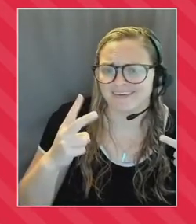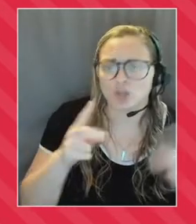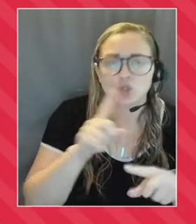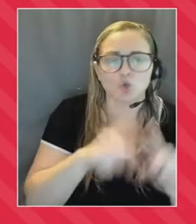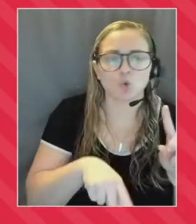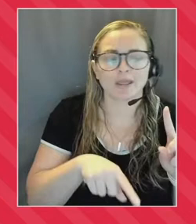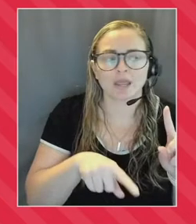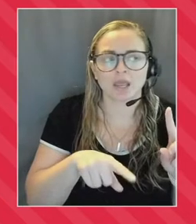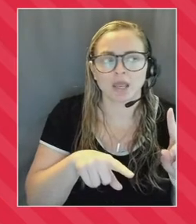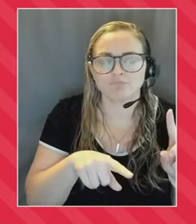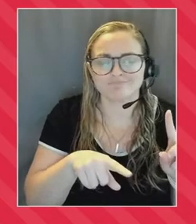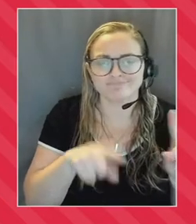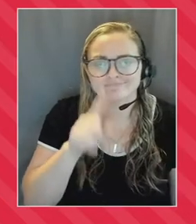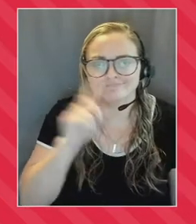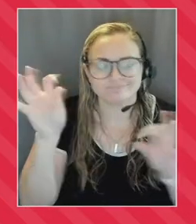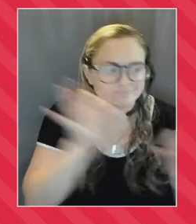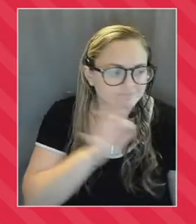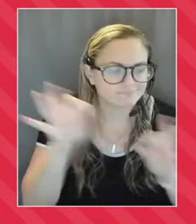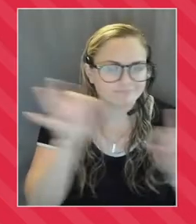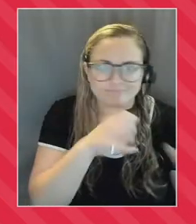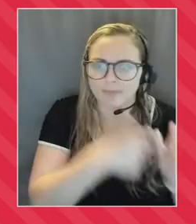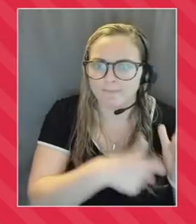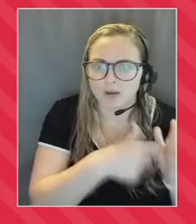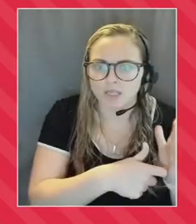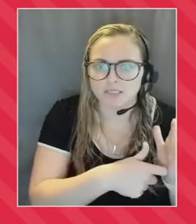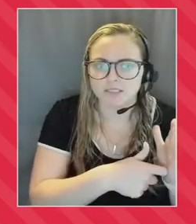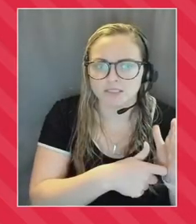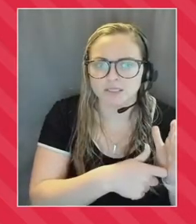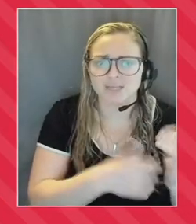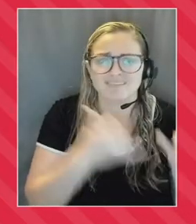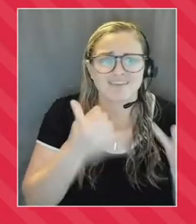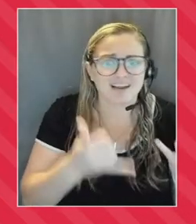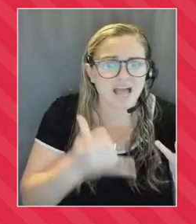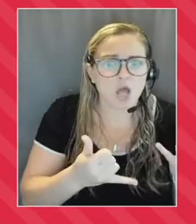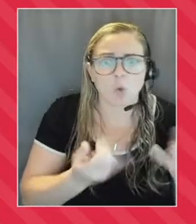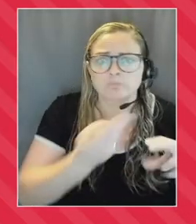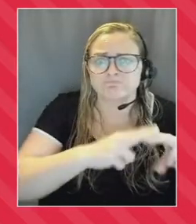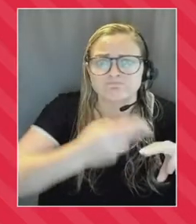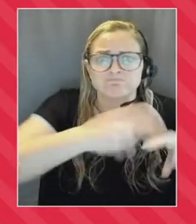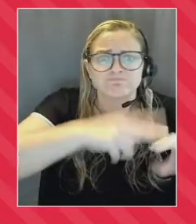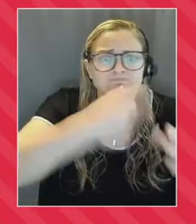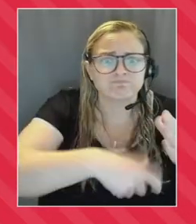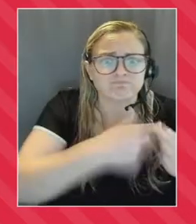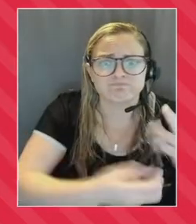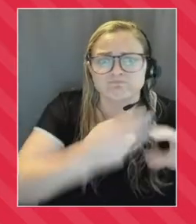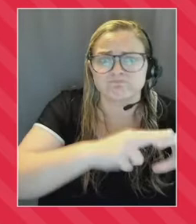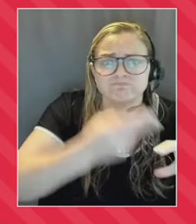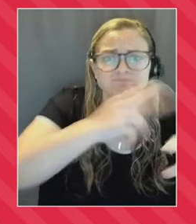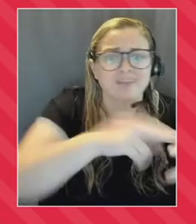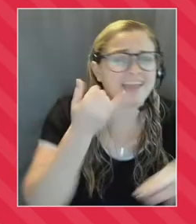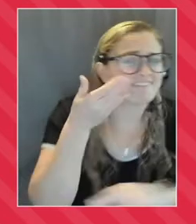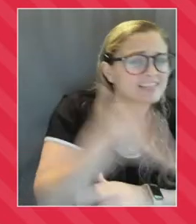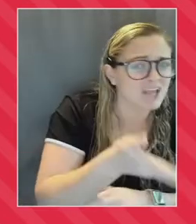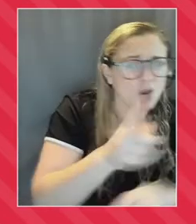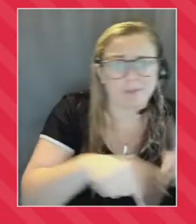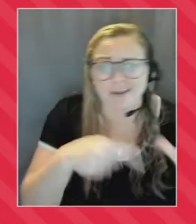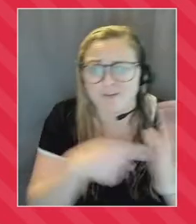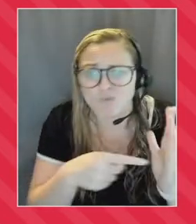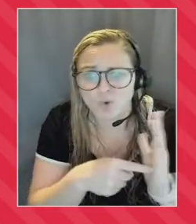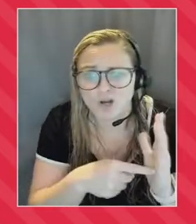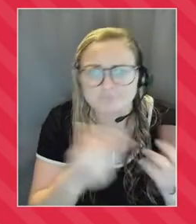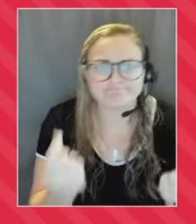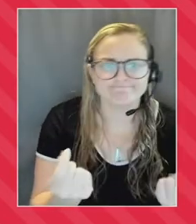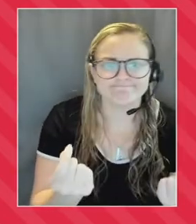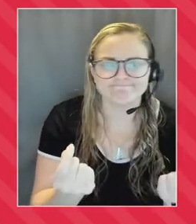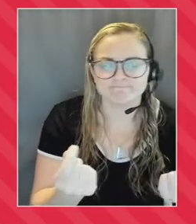of price point, even at this time when we're grappling with inflation. If it's there, but people can't afford it, it may as